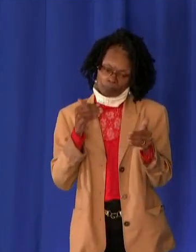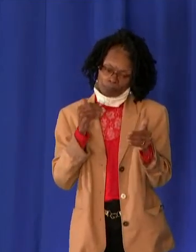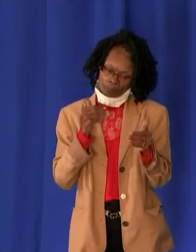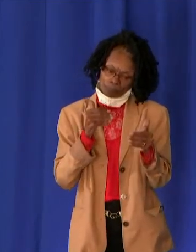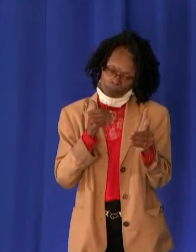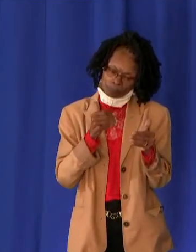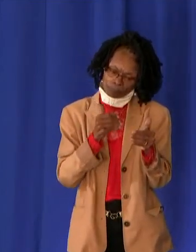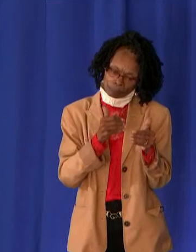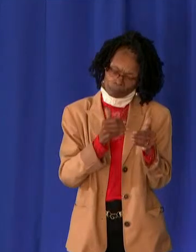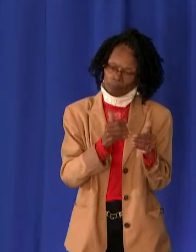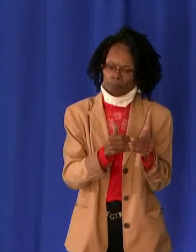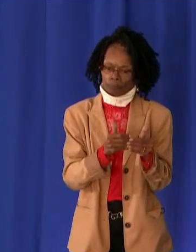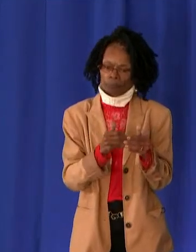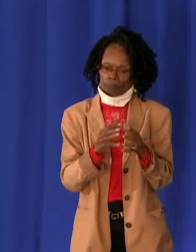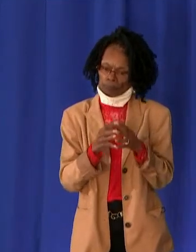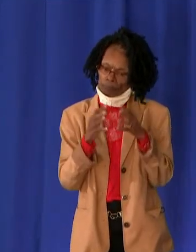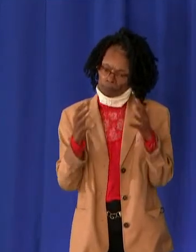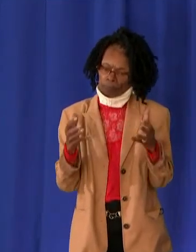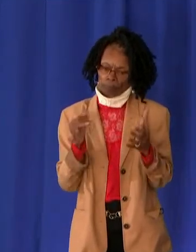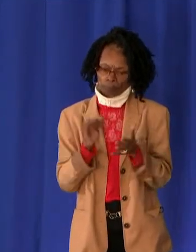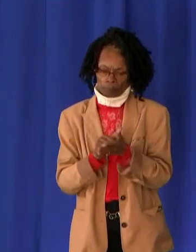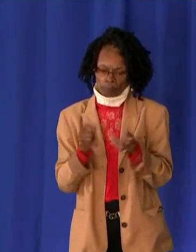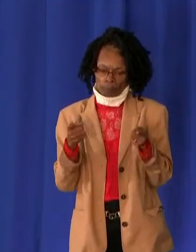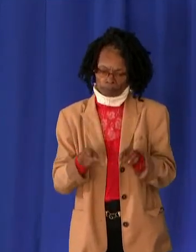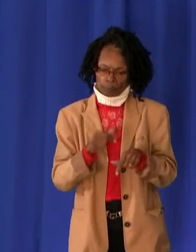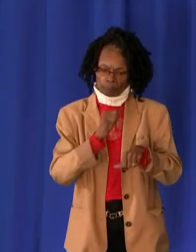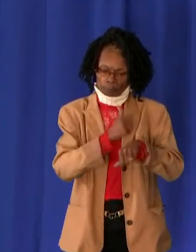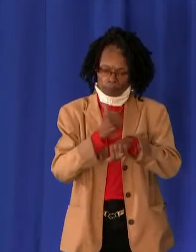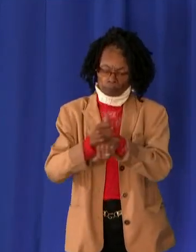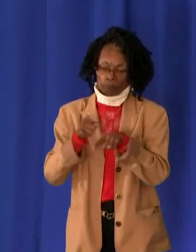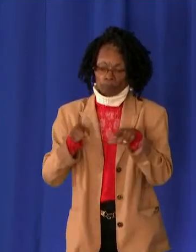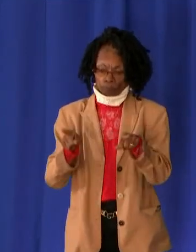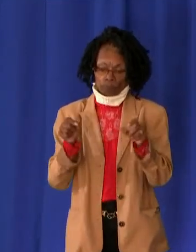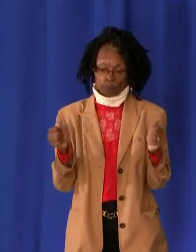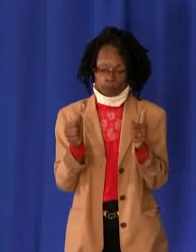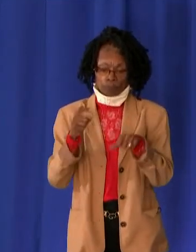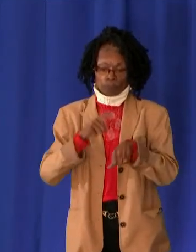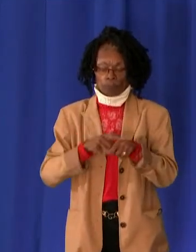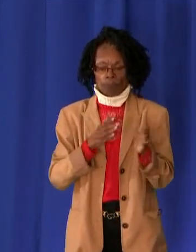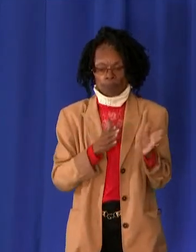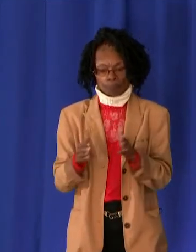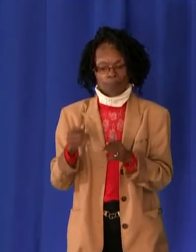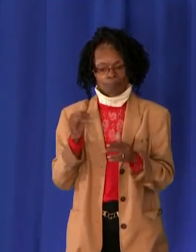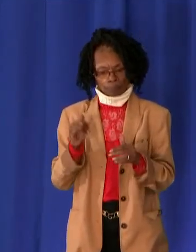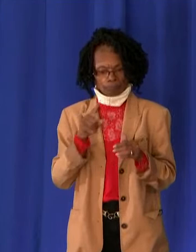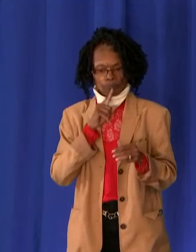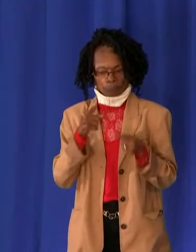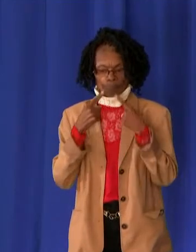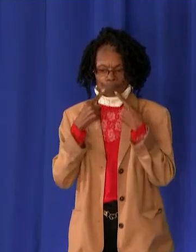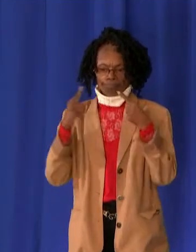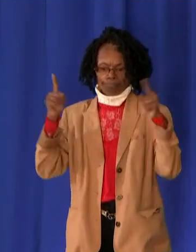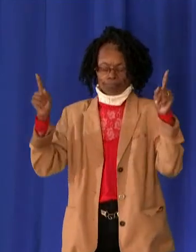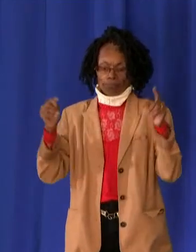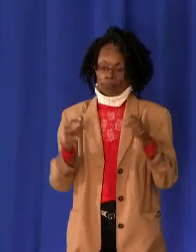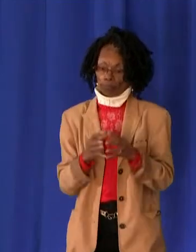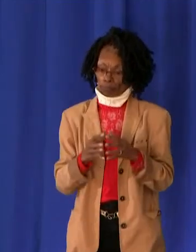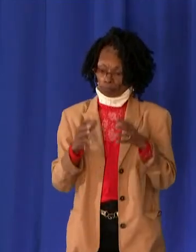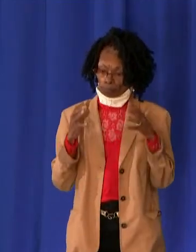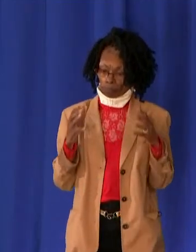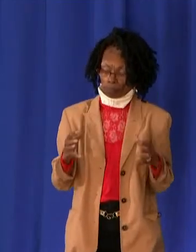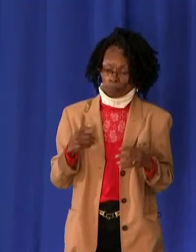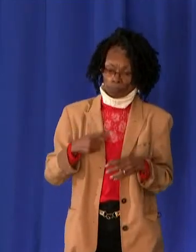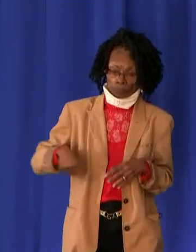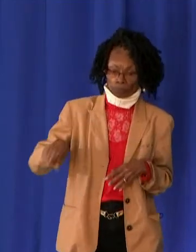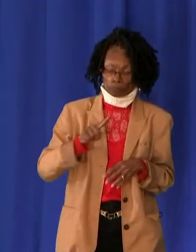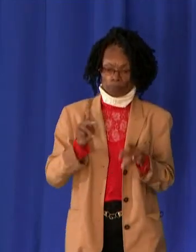there. A lot of the things that were put in place with the winter surge plan have been effective. As the mayor mentioned, we got a lot of movement